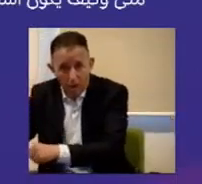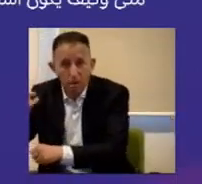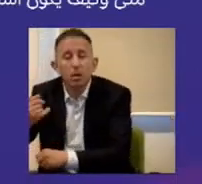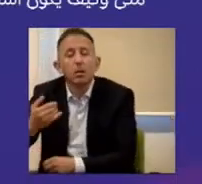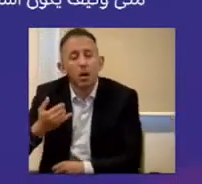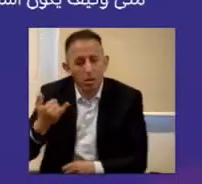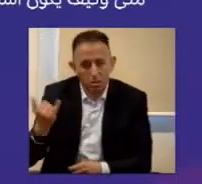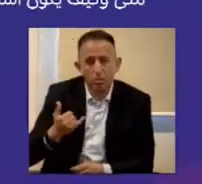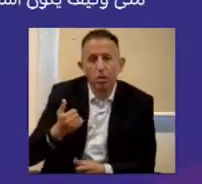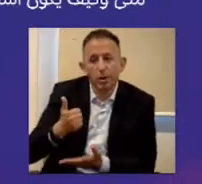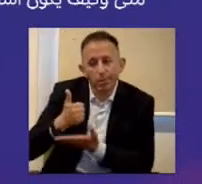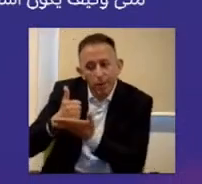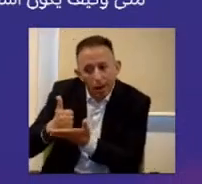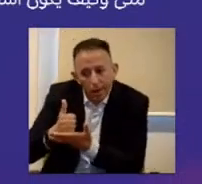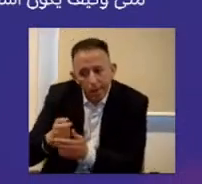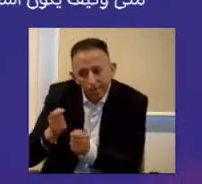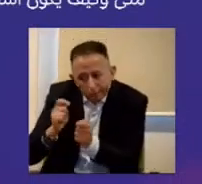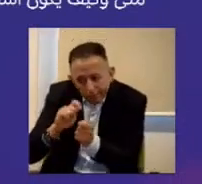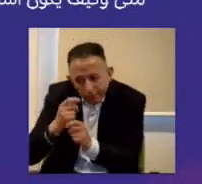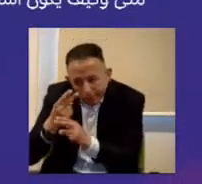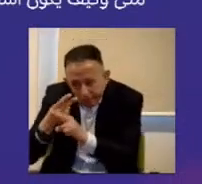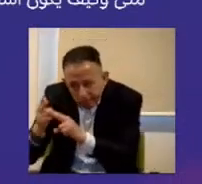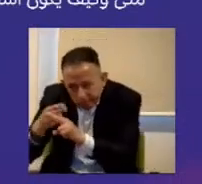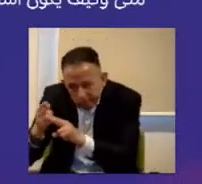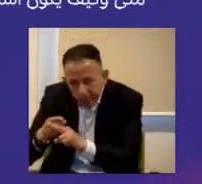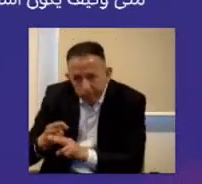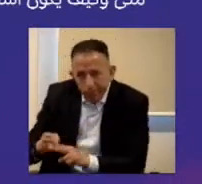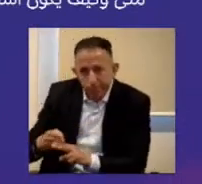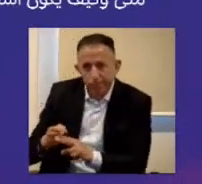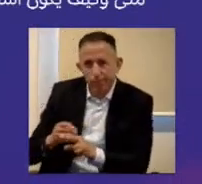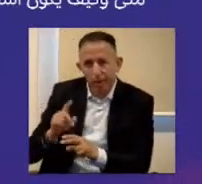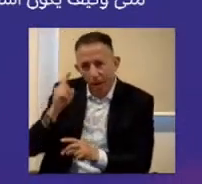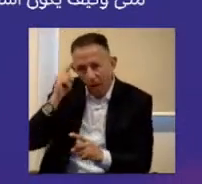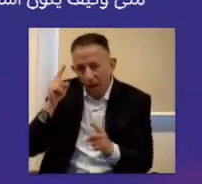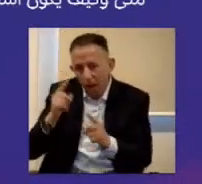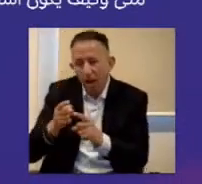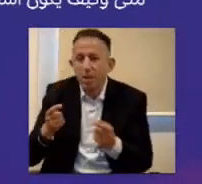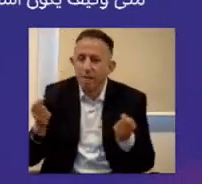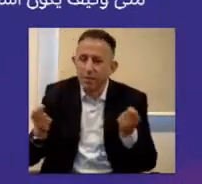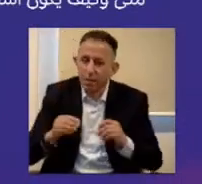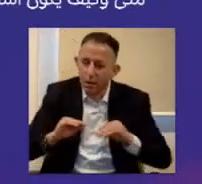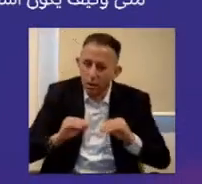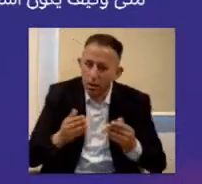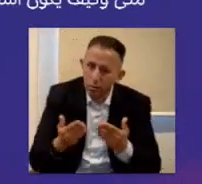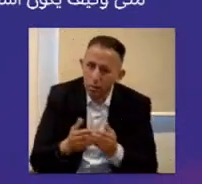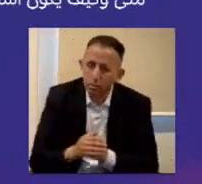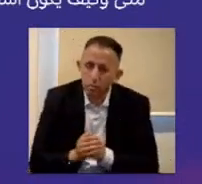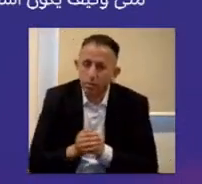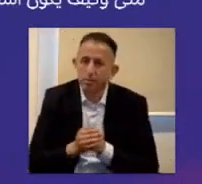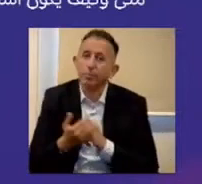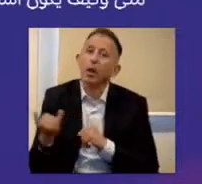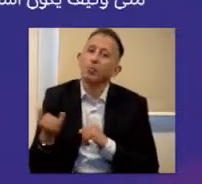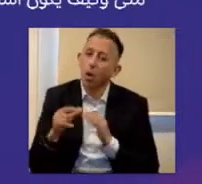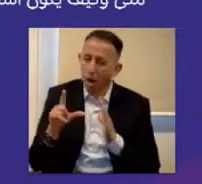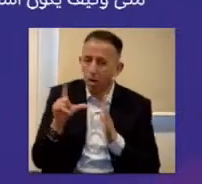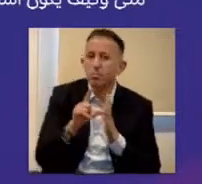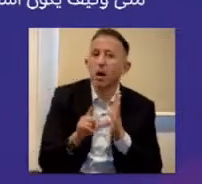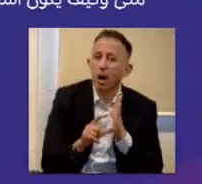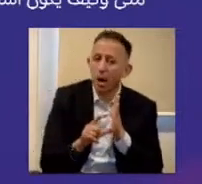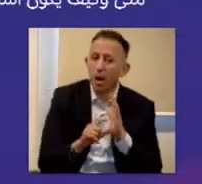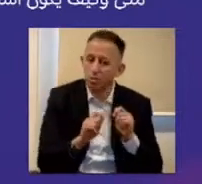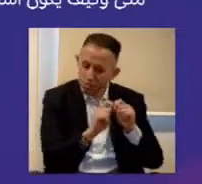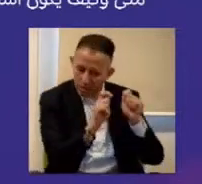rules. Because of investments, you will have to follow market rules, and I consider that education is not any business.